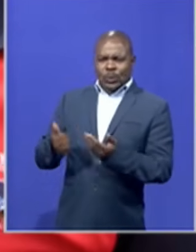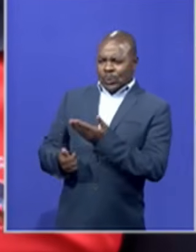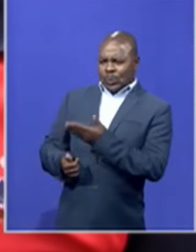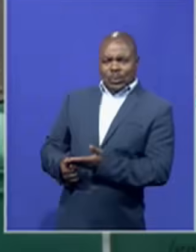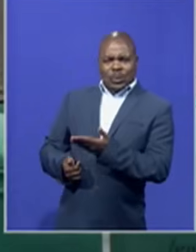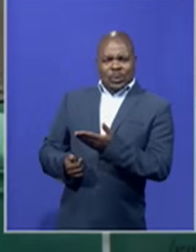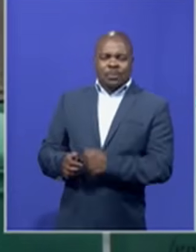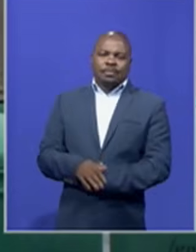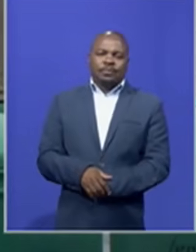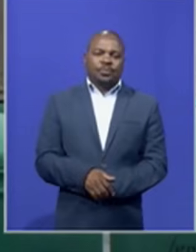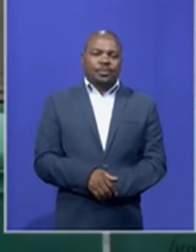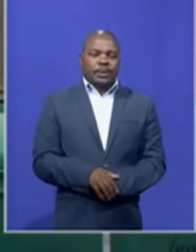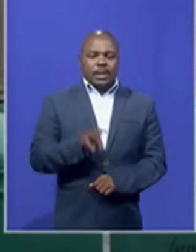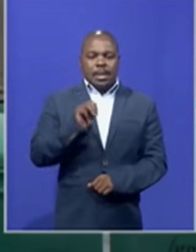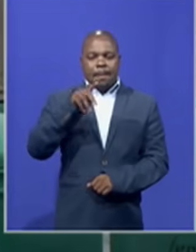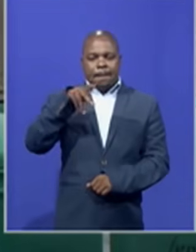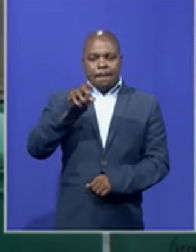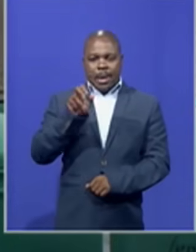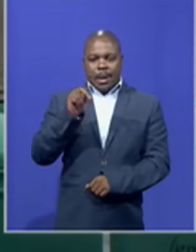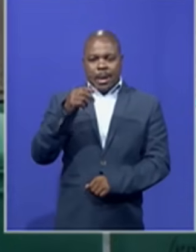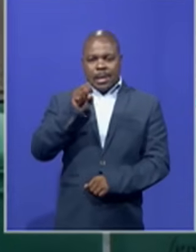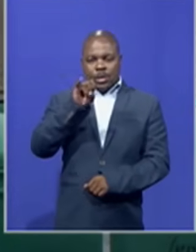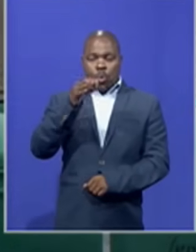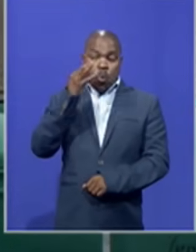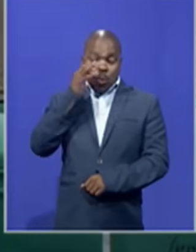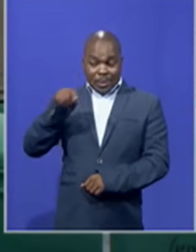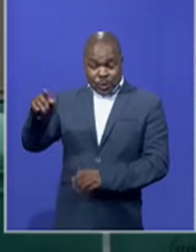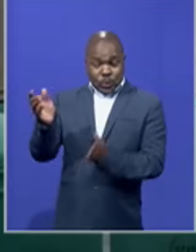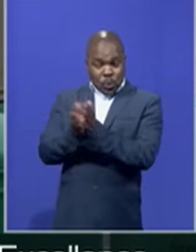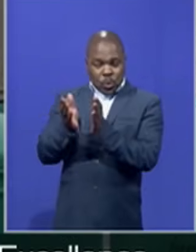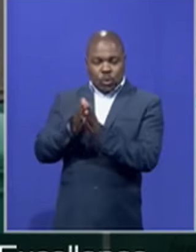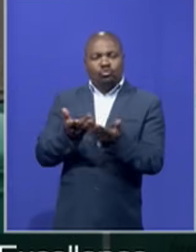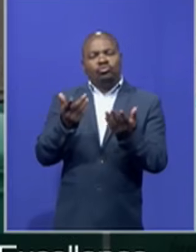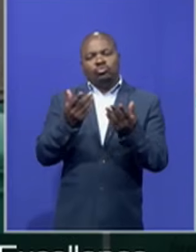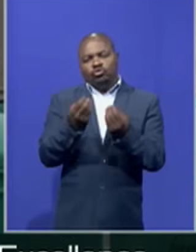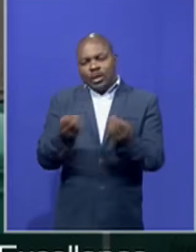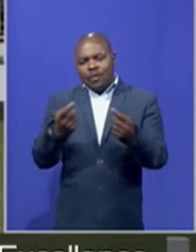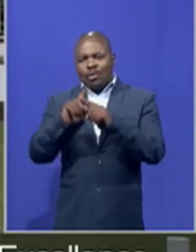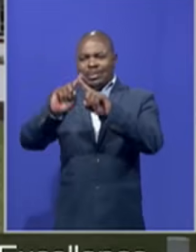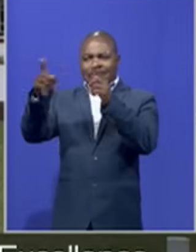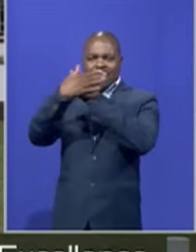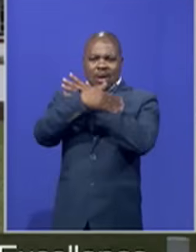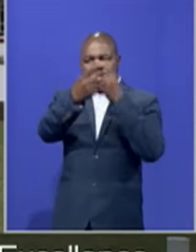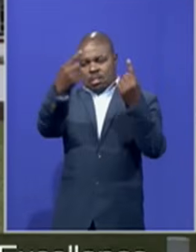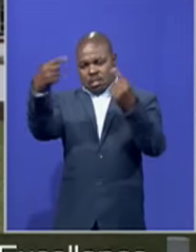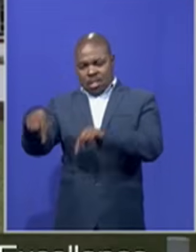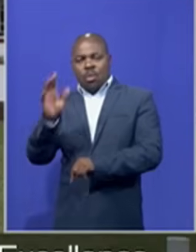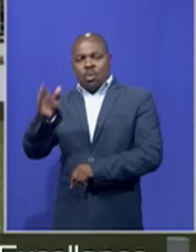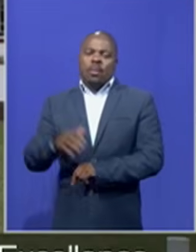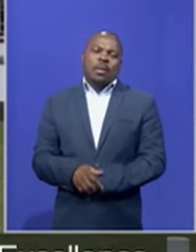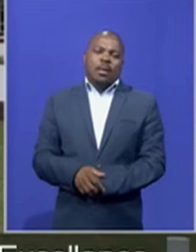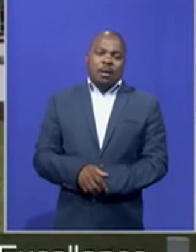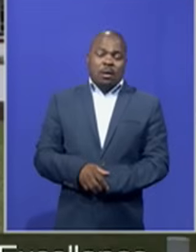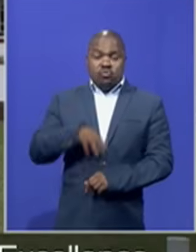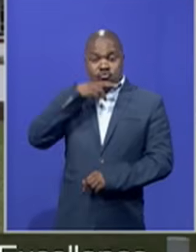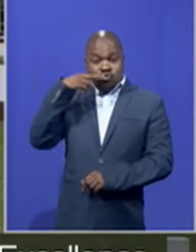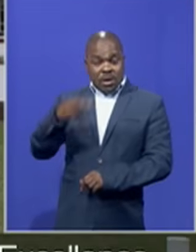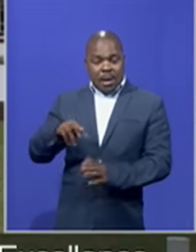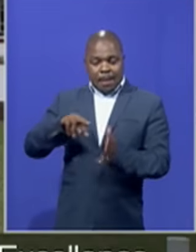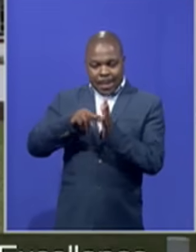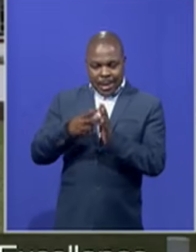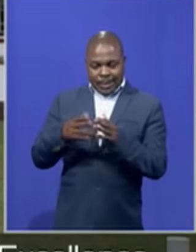country. Mpengesi o re sekolo sena se tla amohela bana ba tswang dinaheng tse ding. Real plans